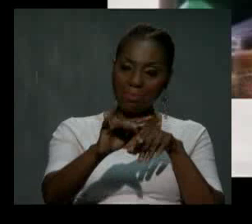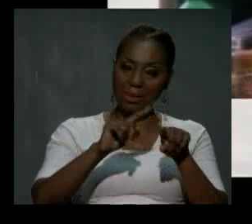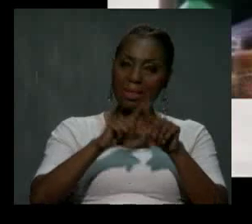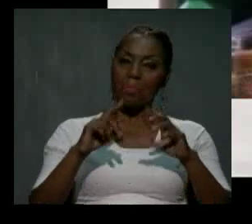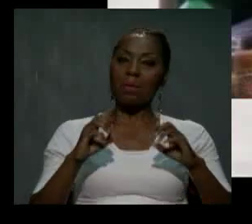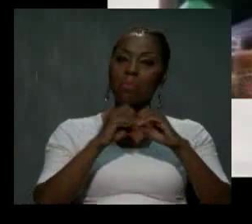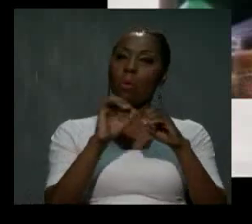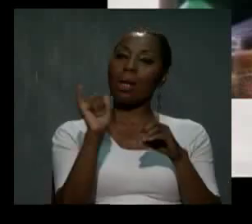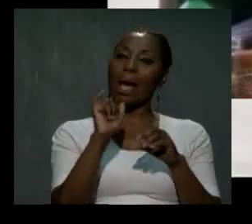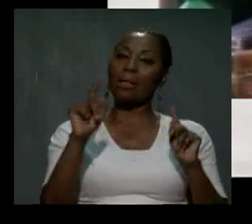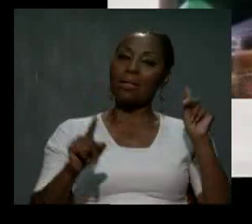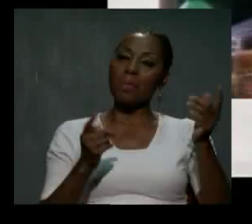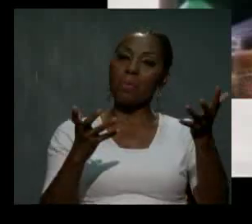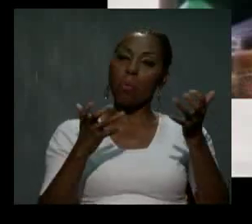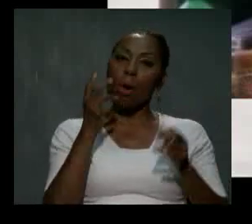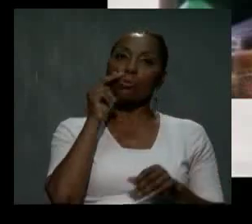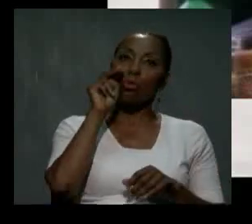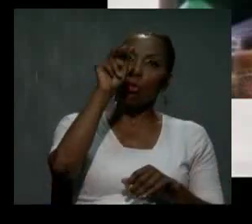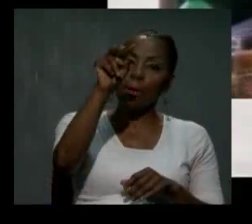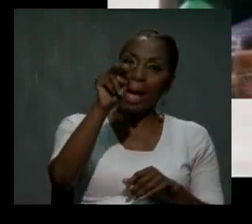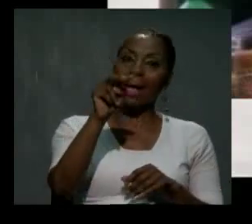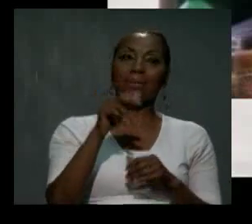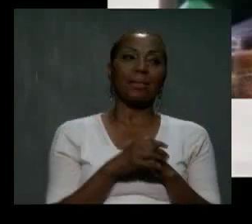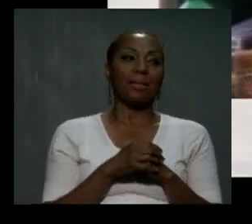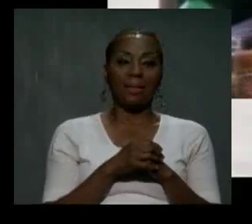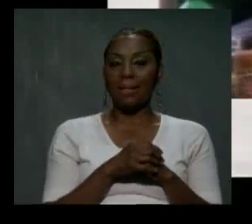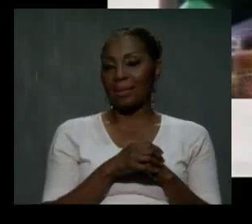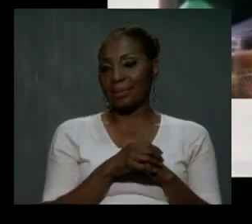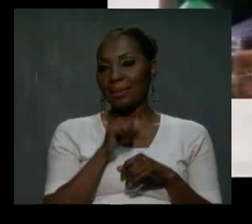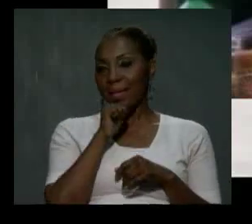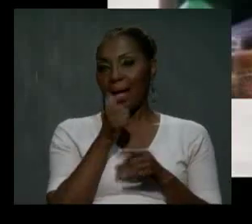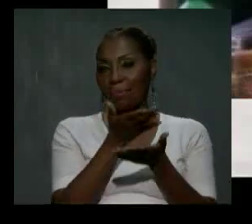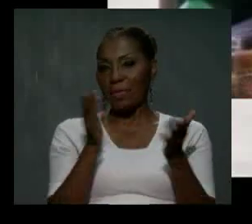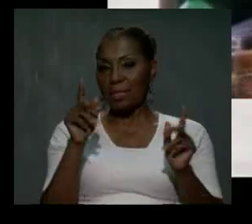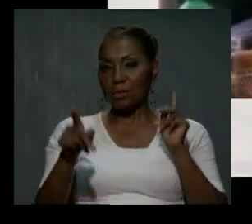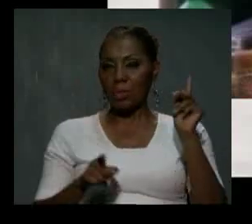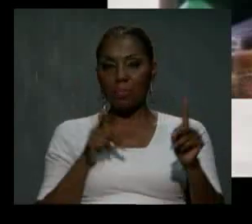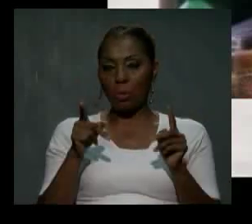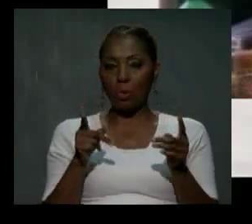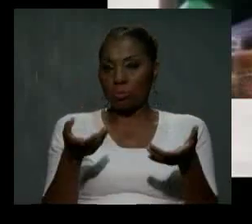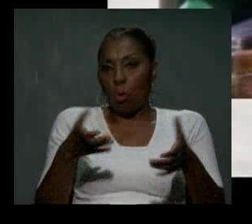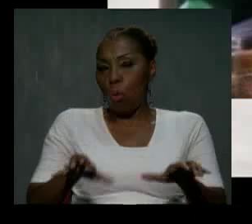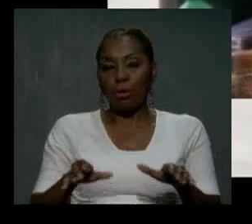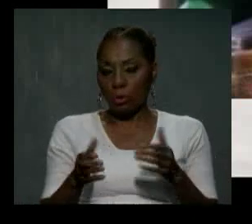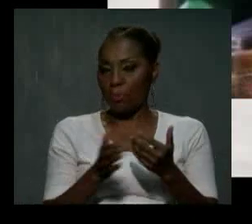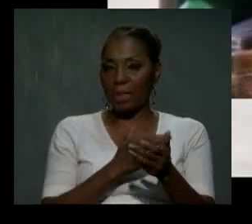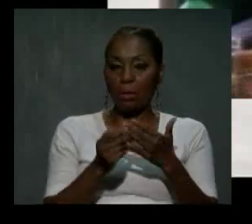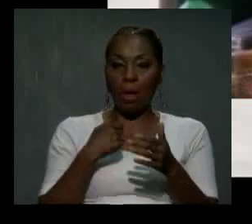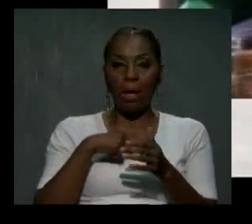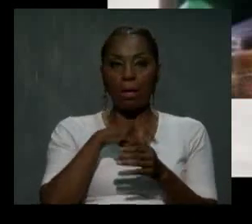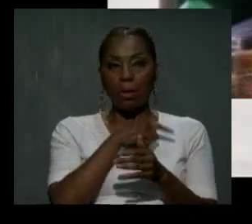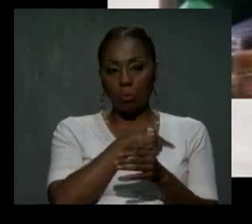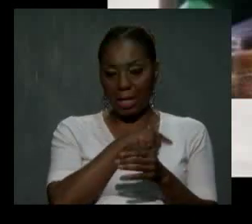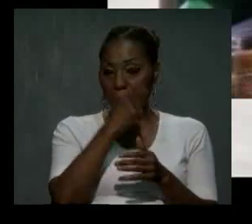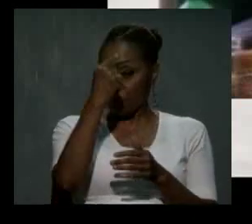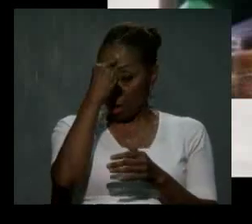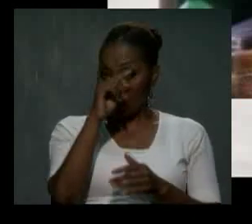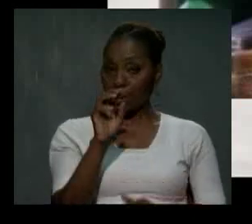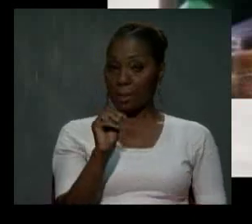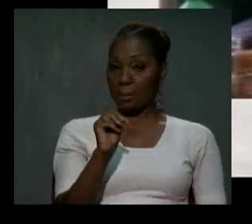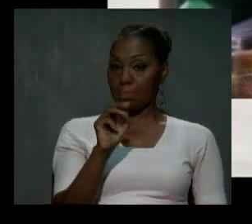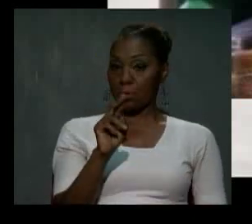more something people would want to go look at instead of things that people want to avoid. So we came up with the concept of murals, and we